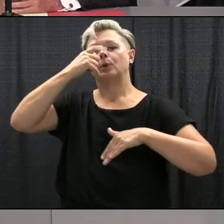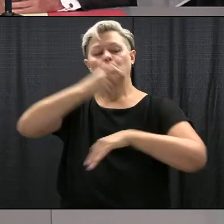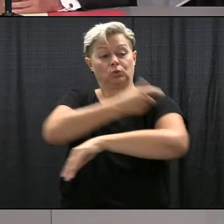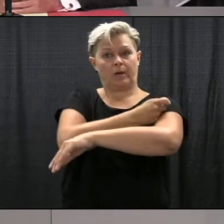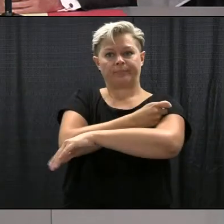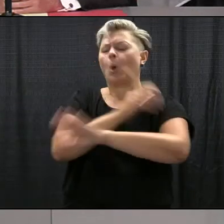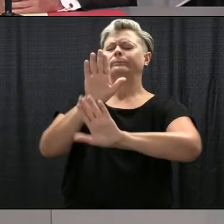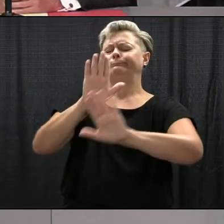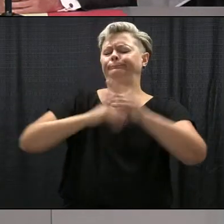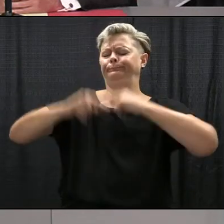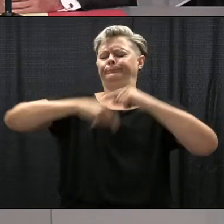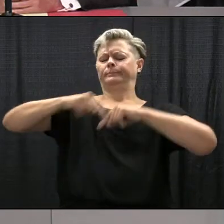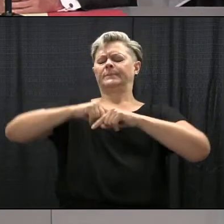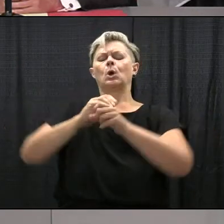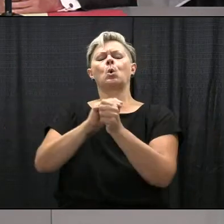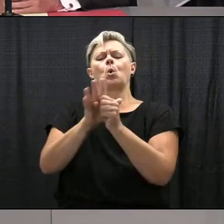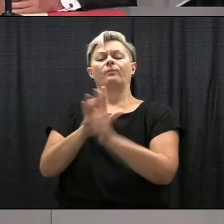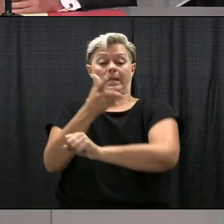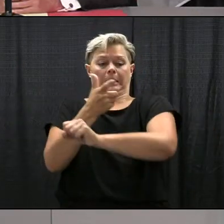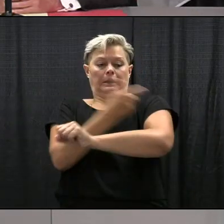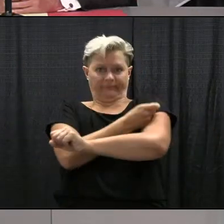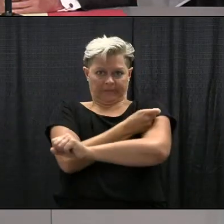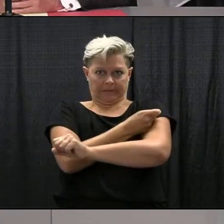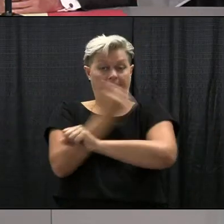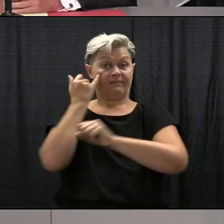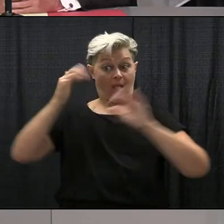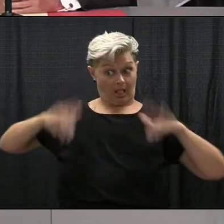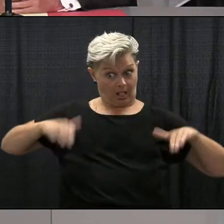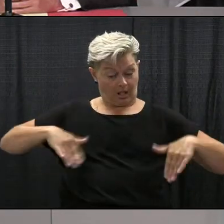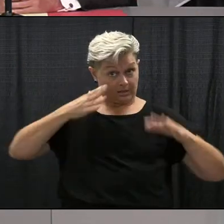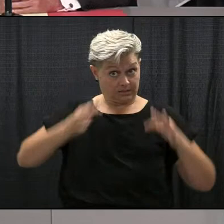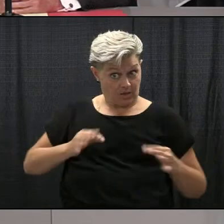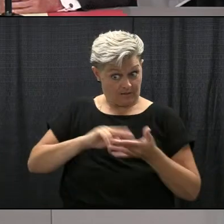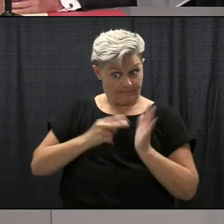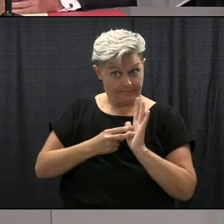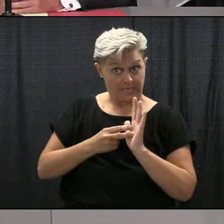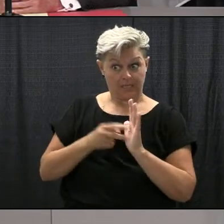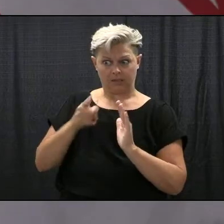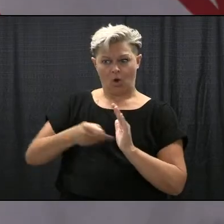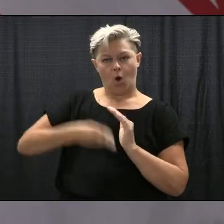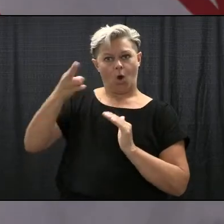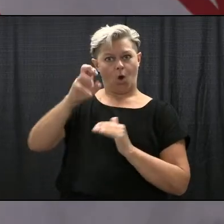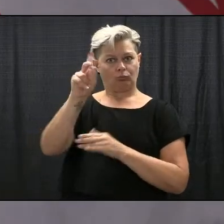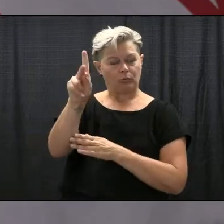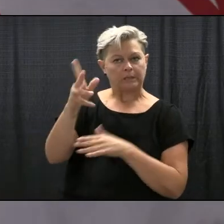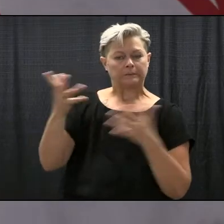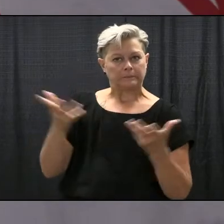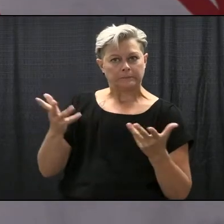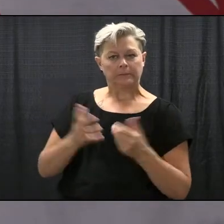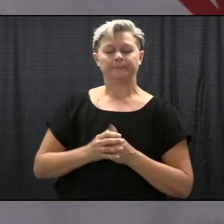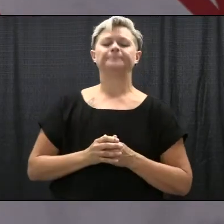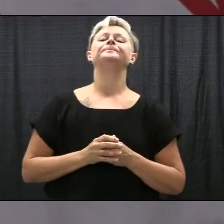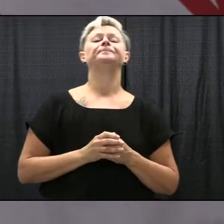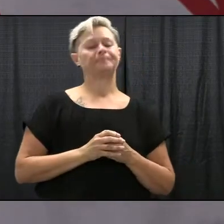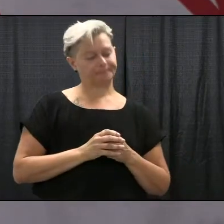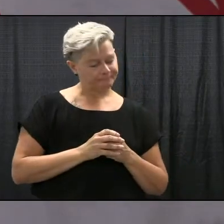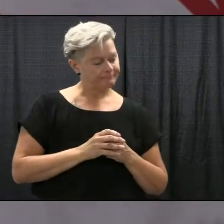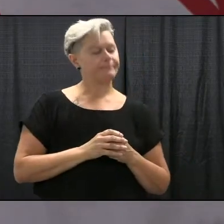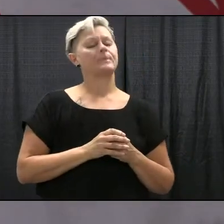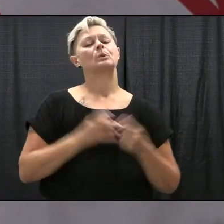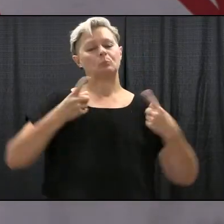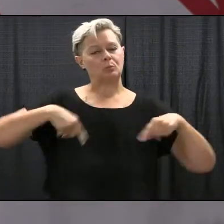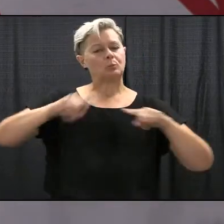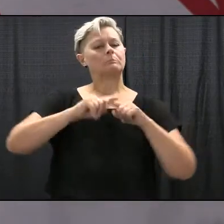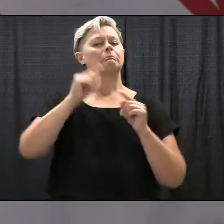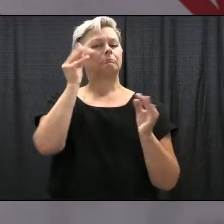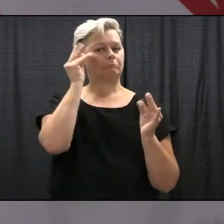a COVID-19 shot and are now putting their loved ones at greater risk? Yes, certainly that's something that we're monitoring and thinking about. But